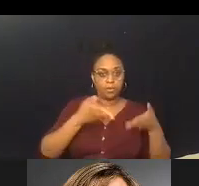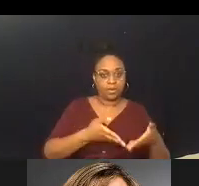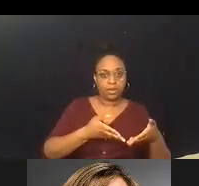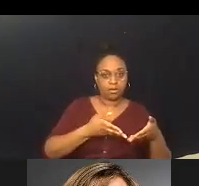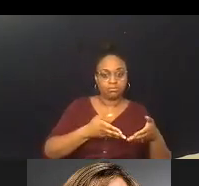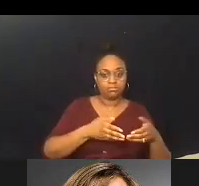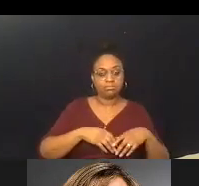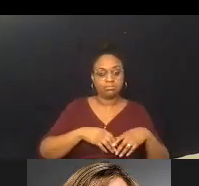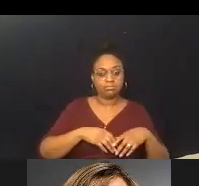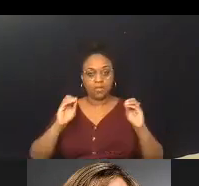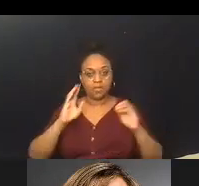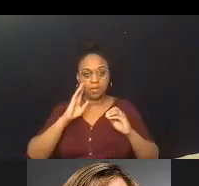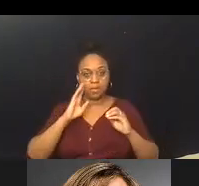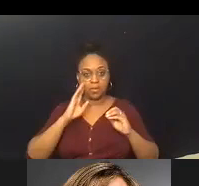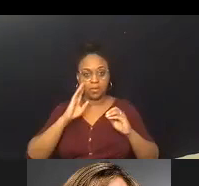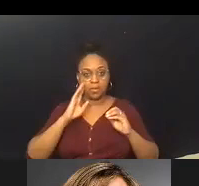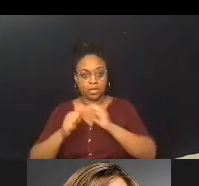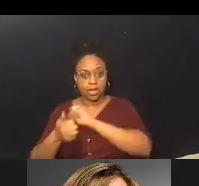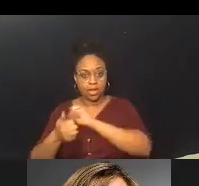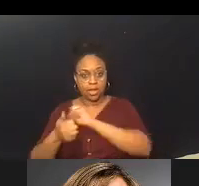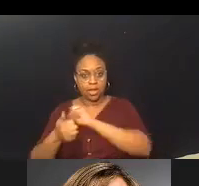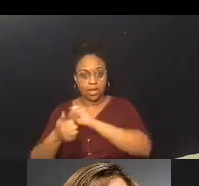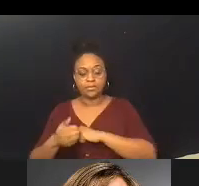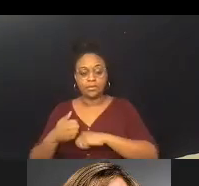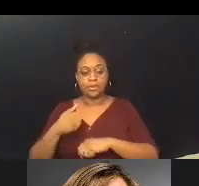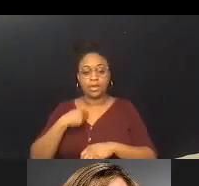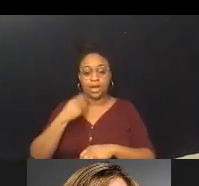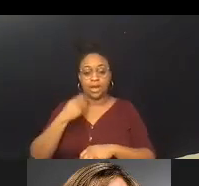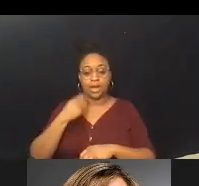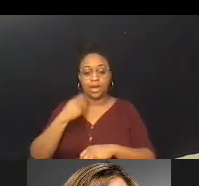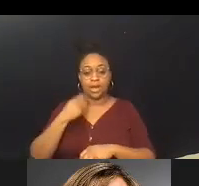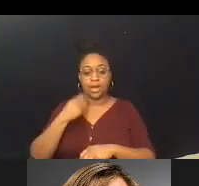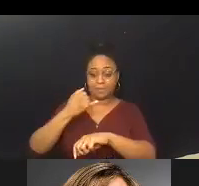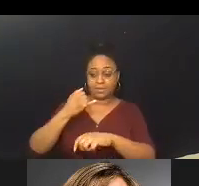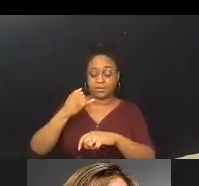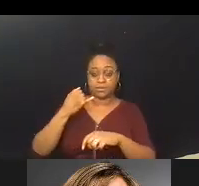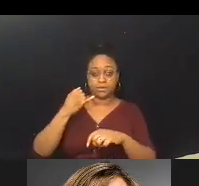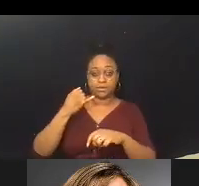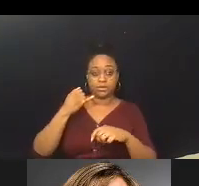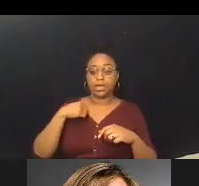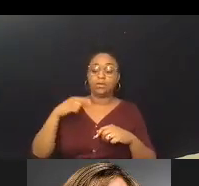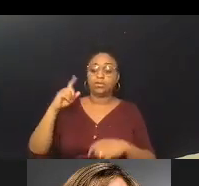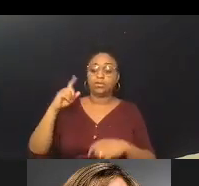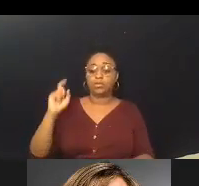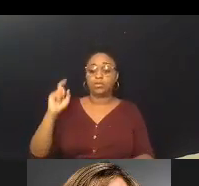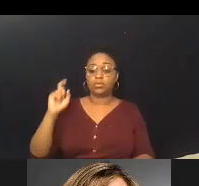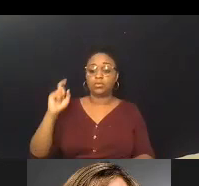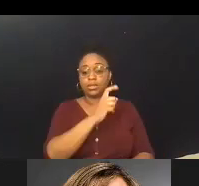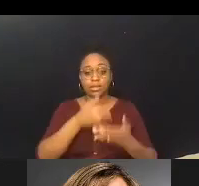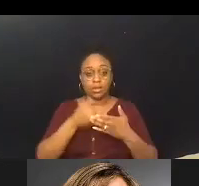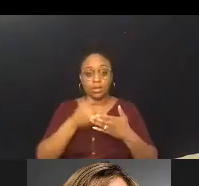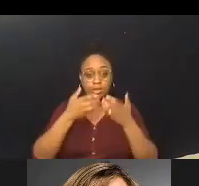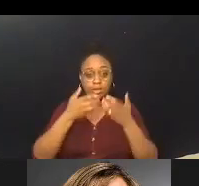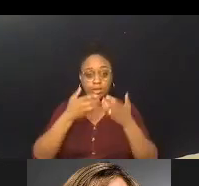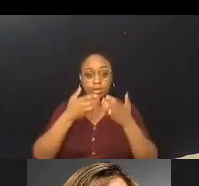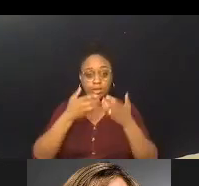Nothing's going to change. Like, I was just on campus and just seeing, I was walking by the tiger statue, and just seeing the